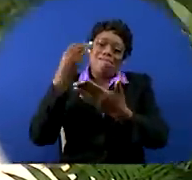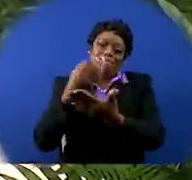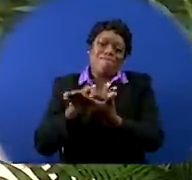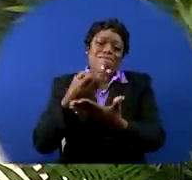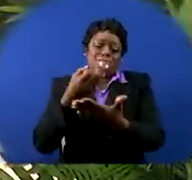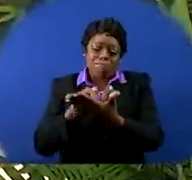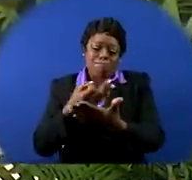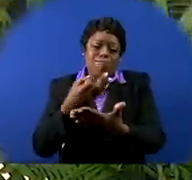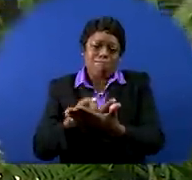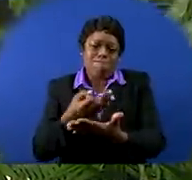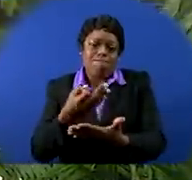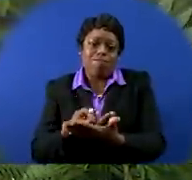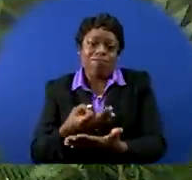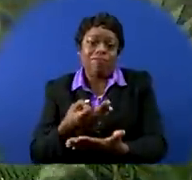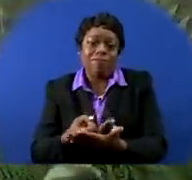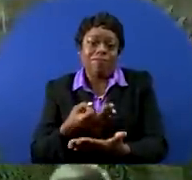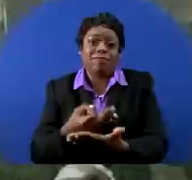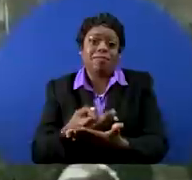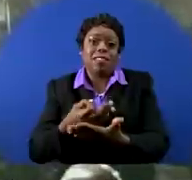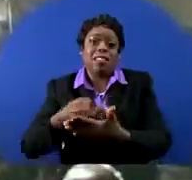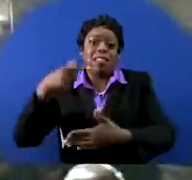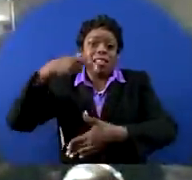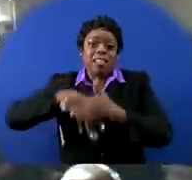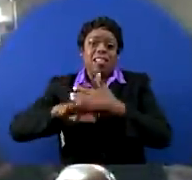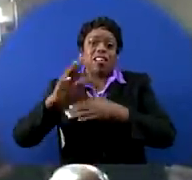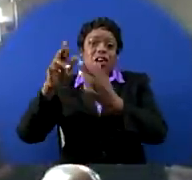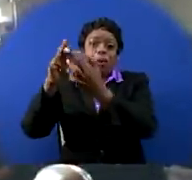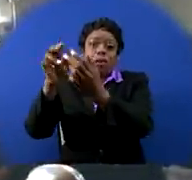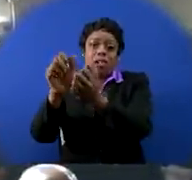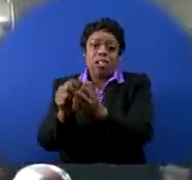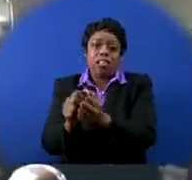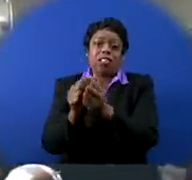finances, in our relationships.